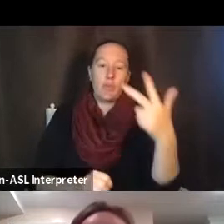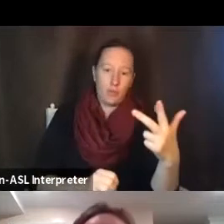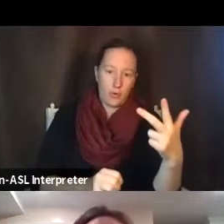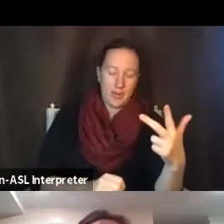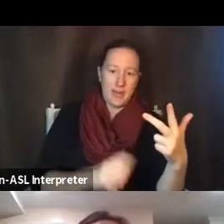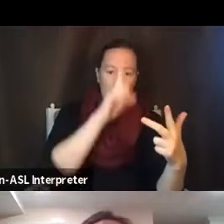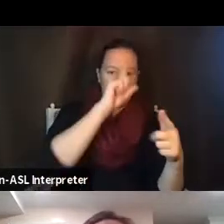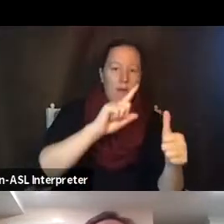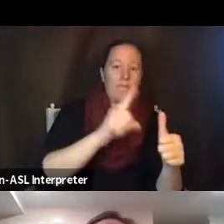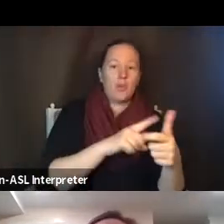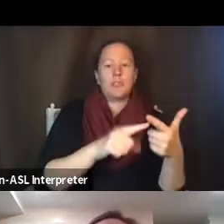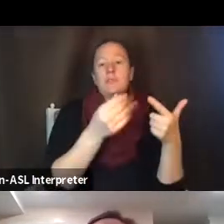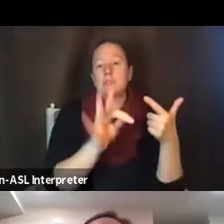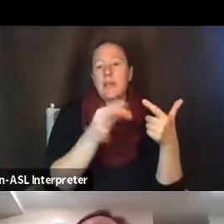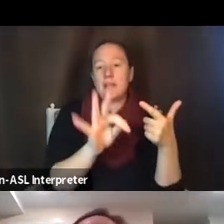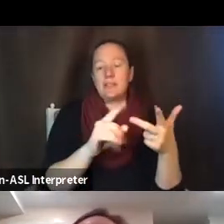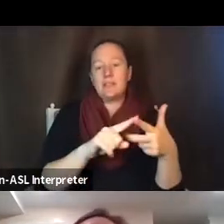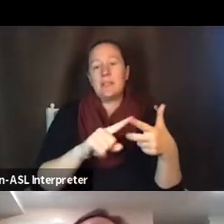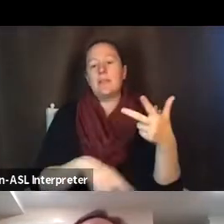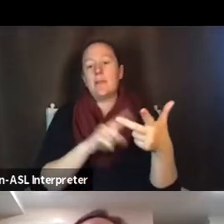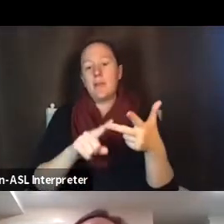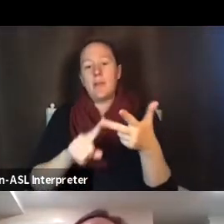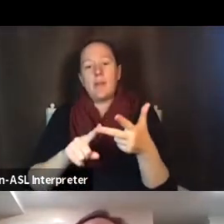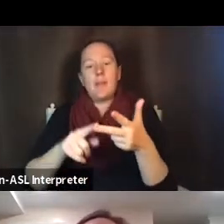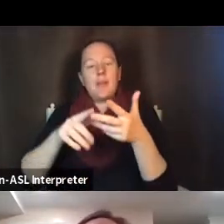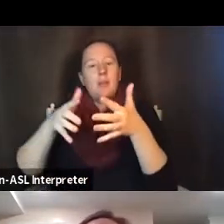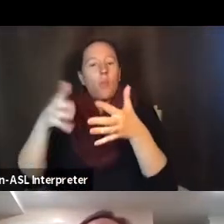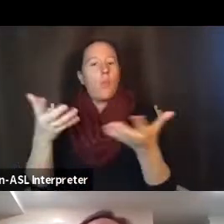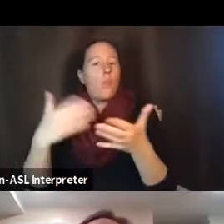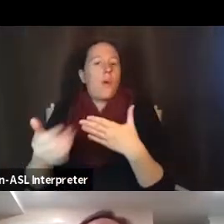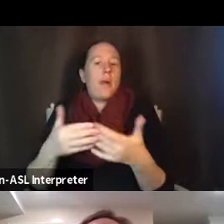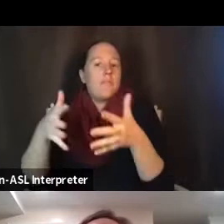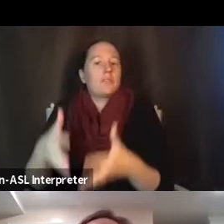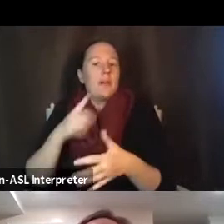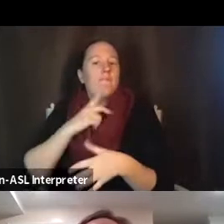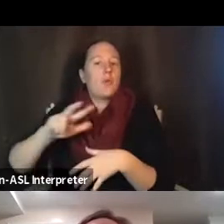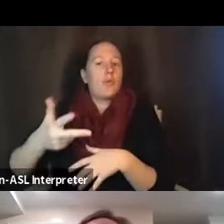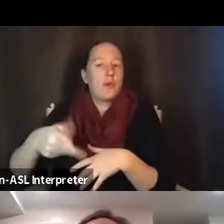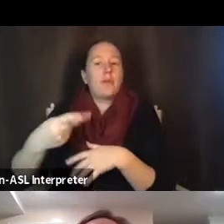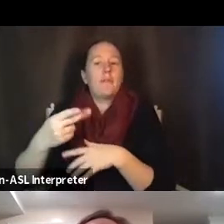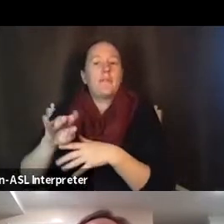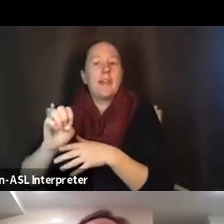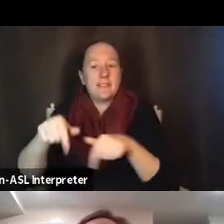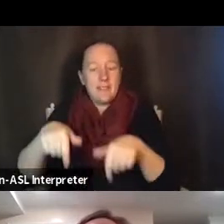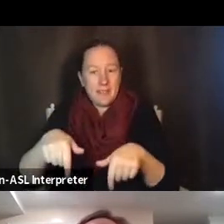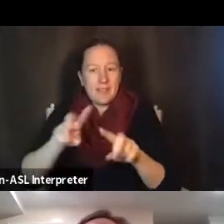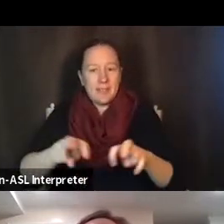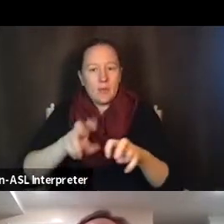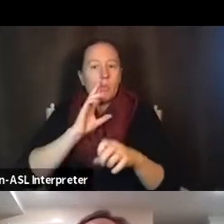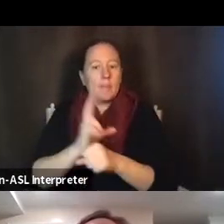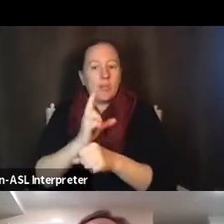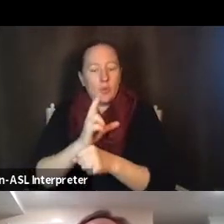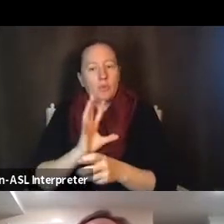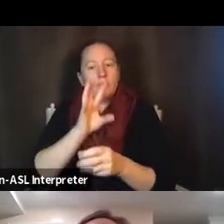in the second phase, and the remaining to be fleshed out in the third phase. This assessment will be used in conjunction with that